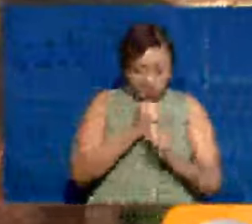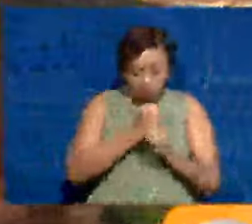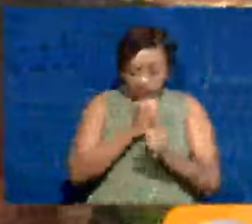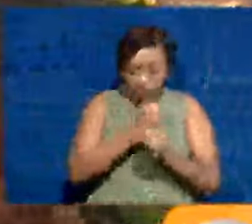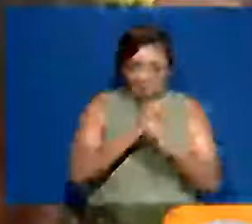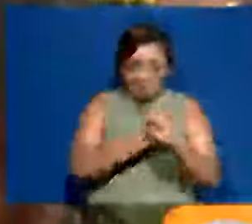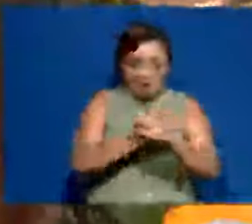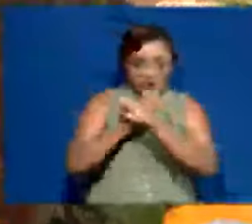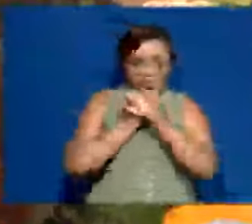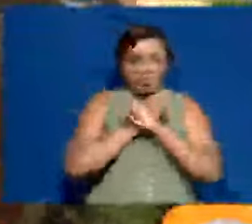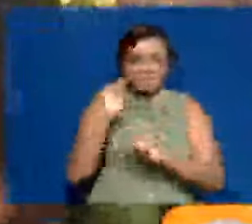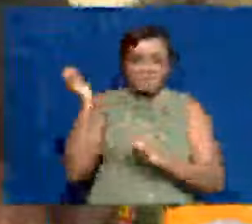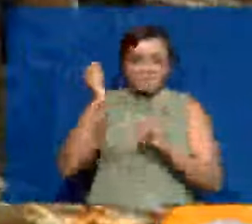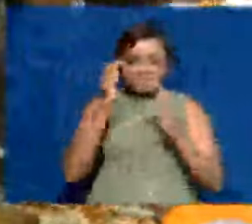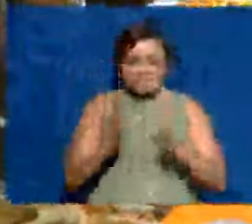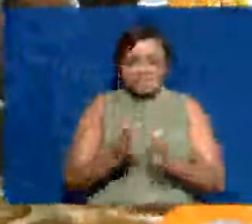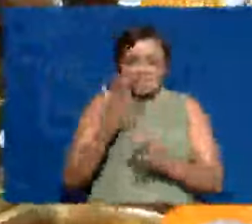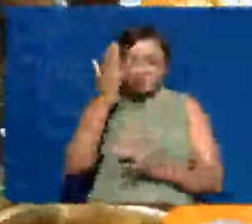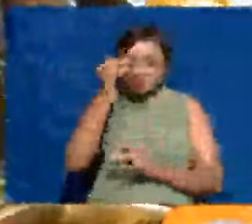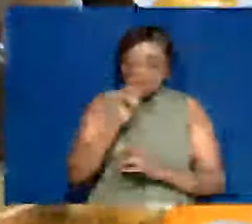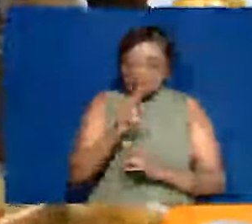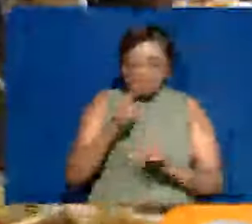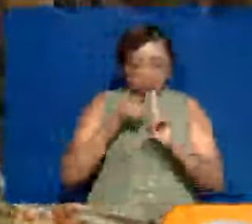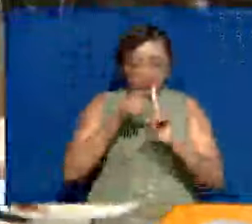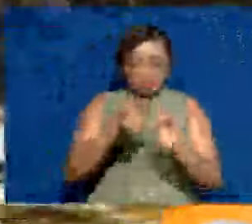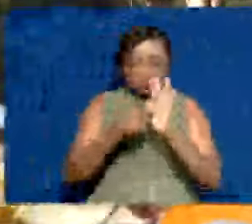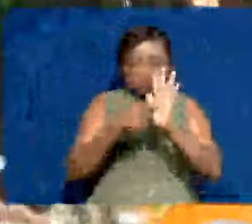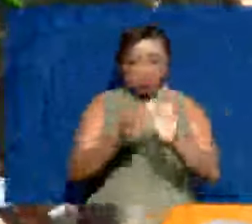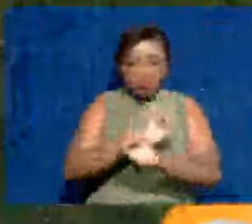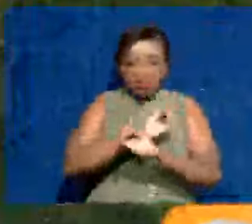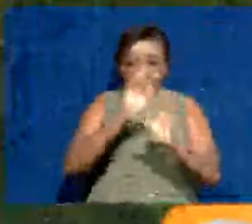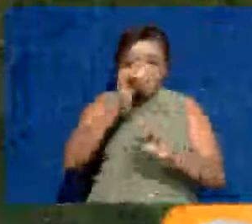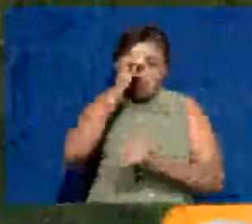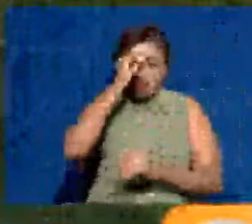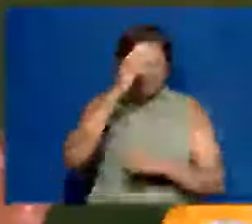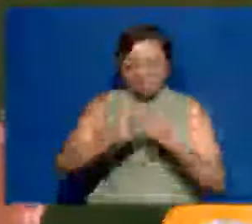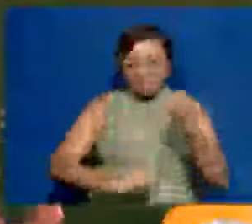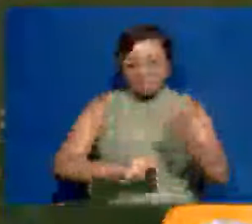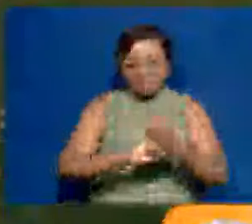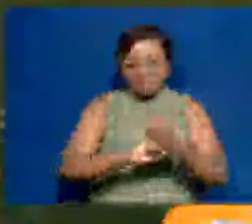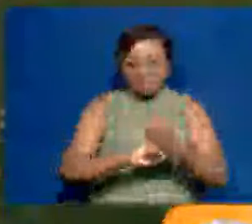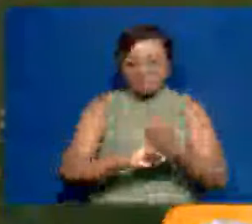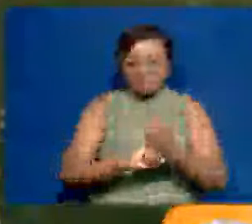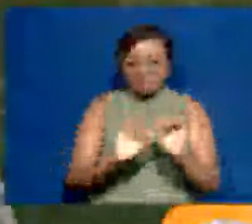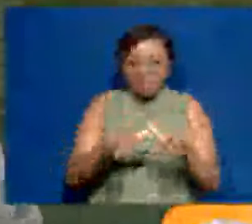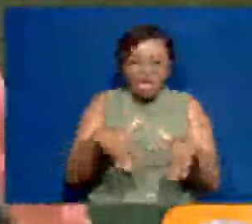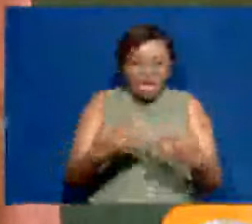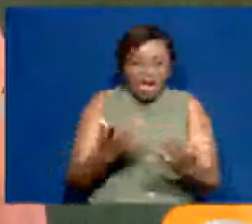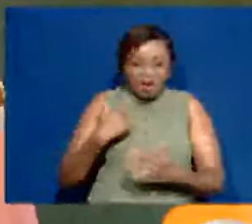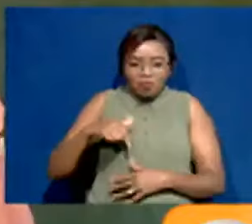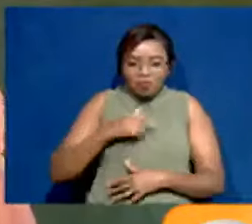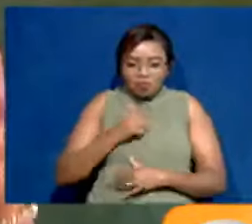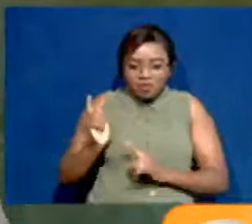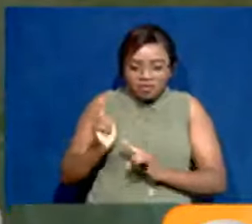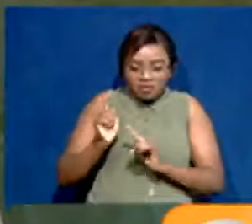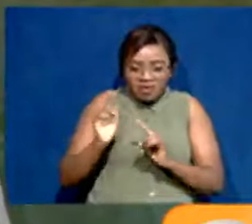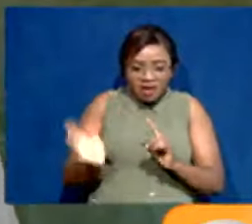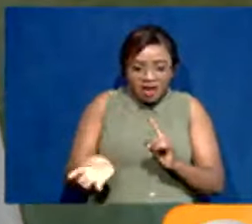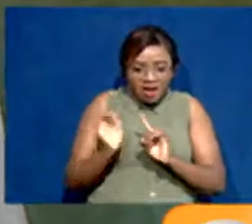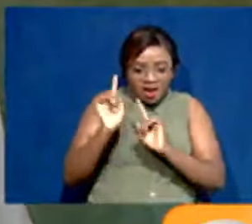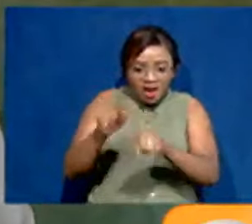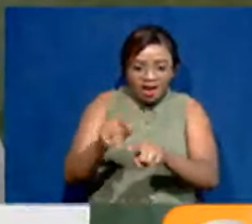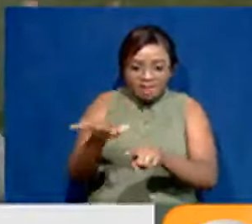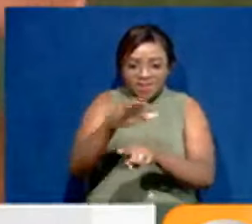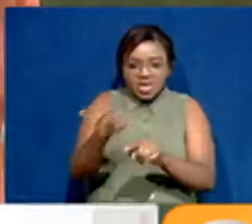Kenyans and assured them of continued government support in their mission. How we came here in 2011, how we